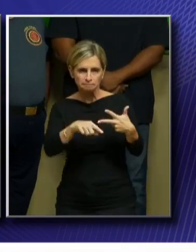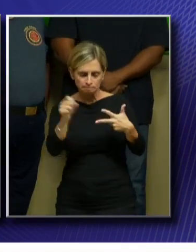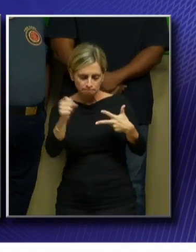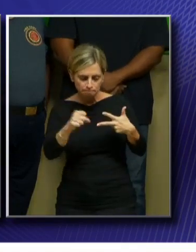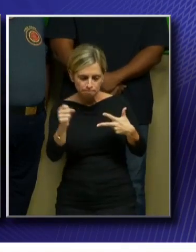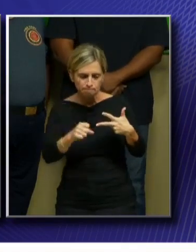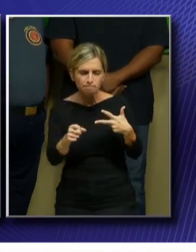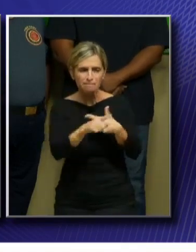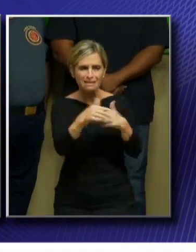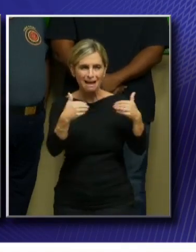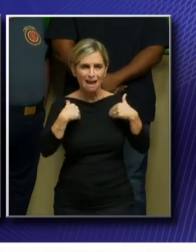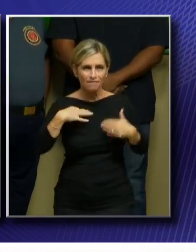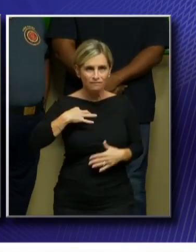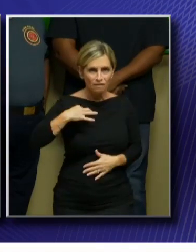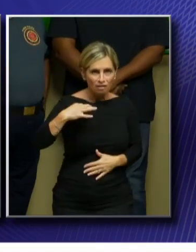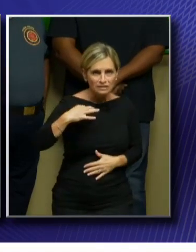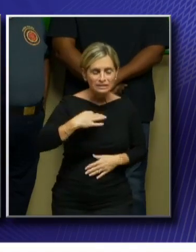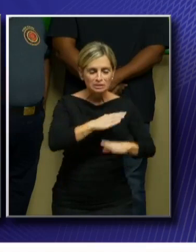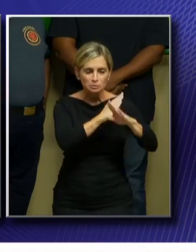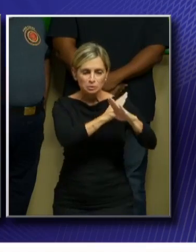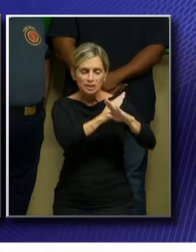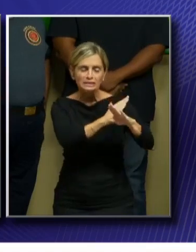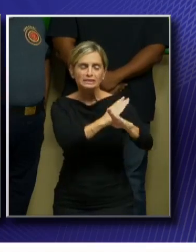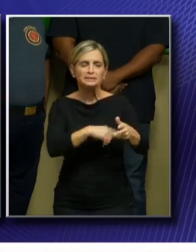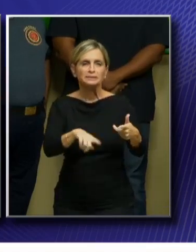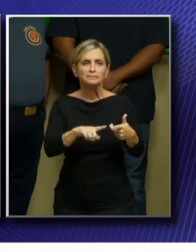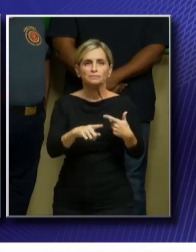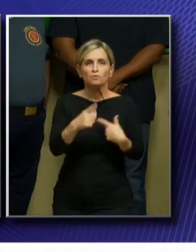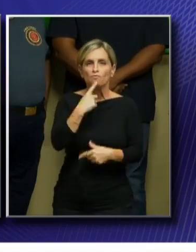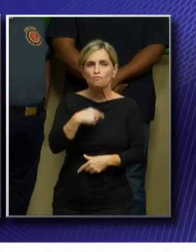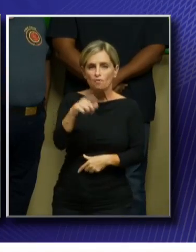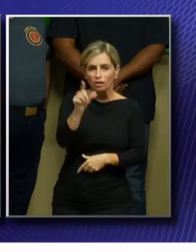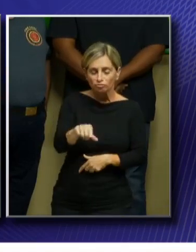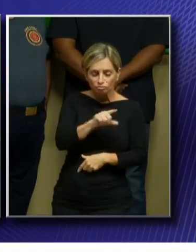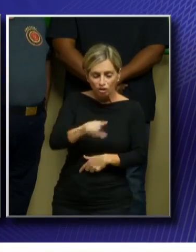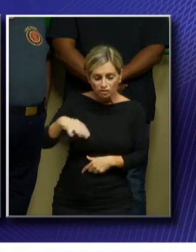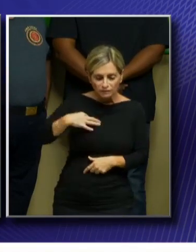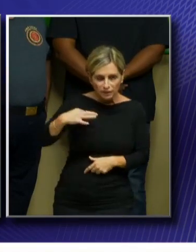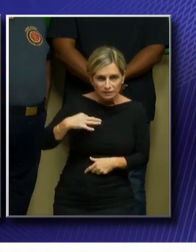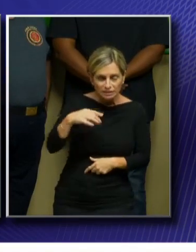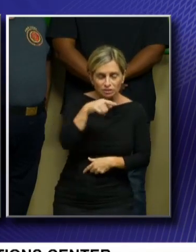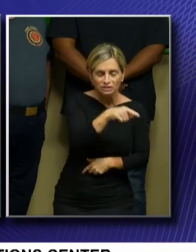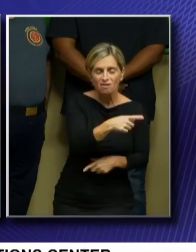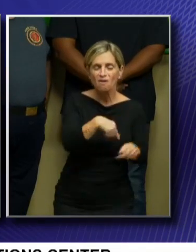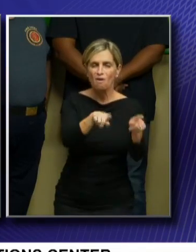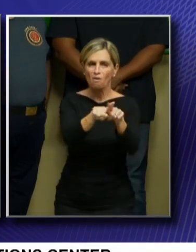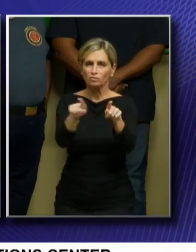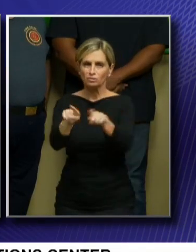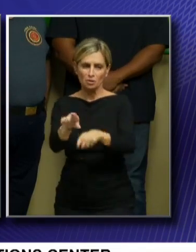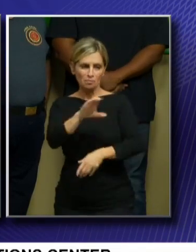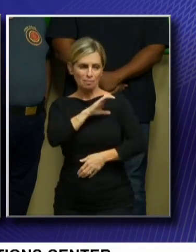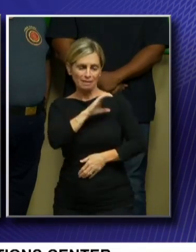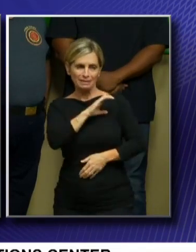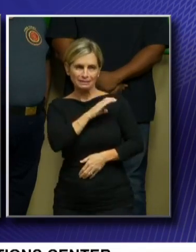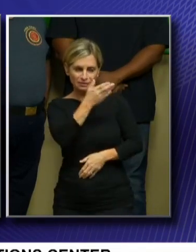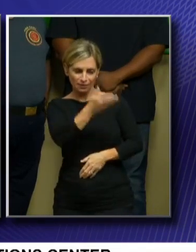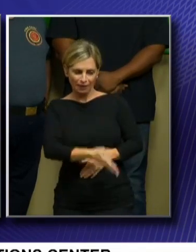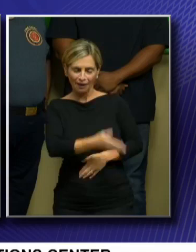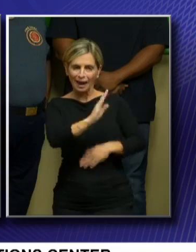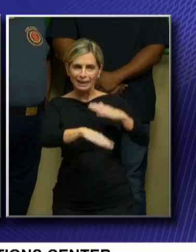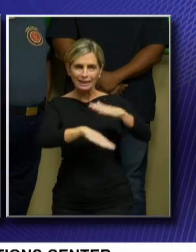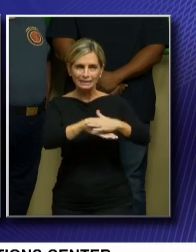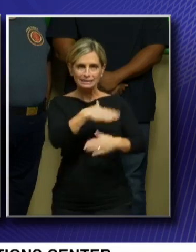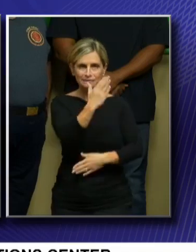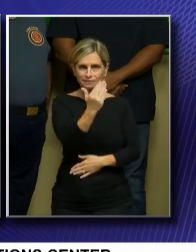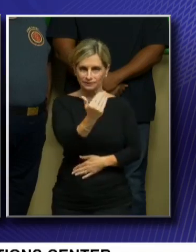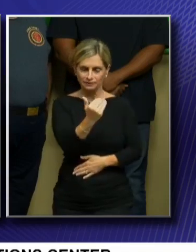volunteers, Red Cross personnel, as well as a complement of usually 12 to 15 deputies on site. So these shelters are